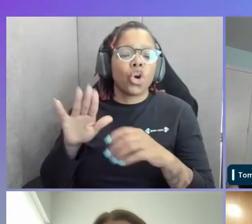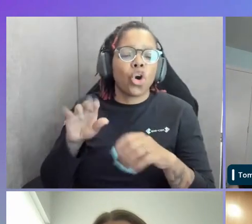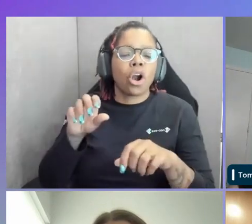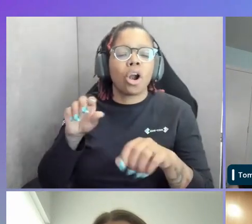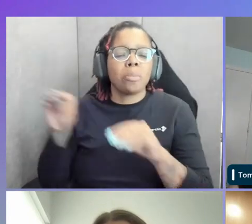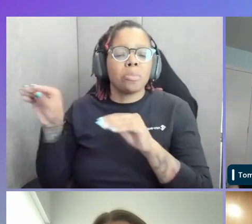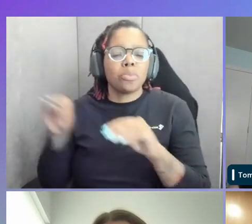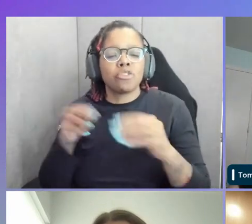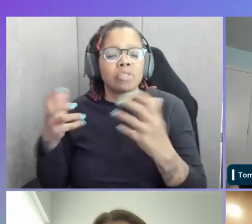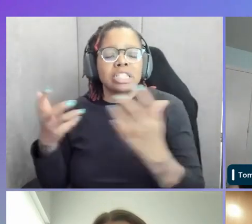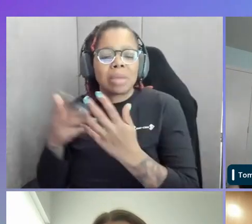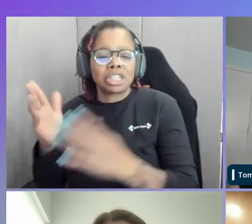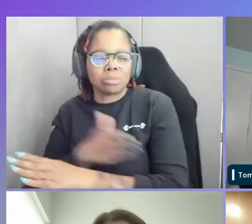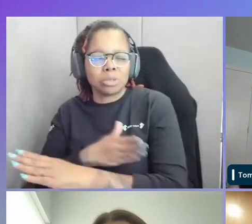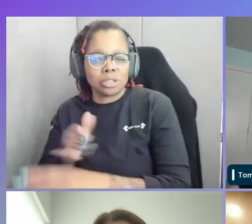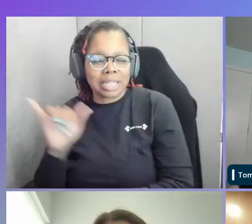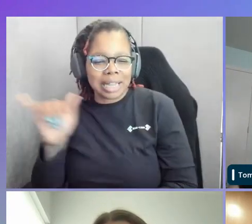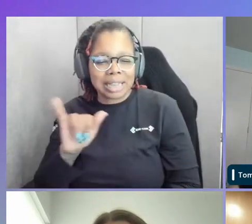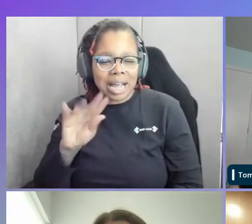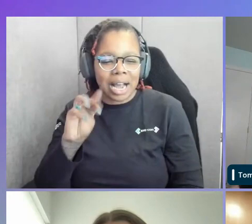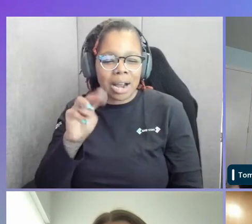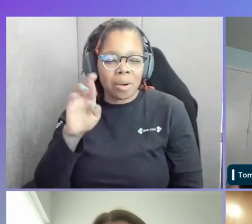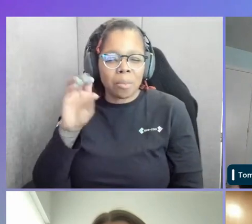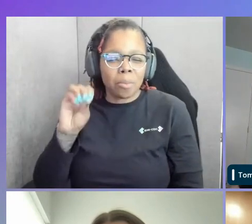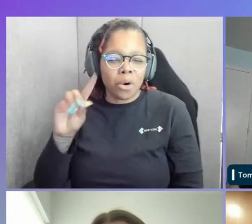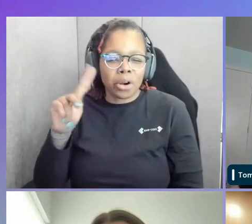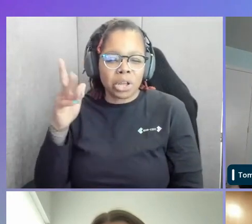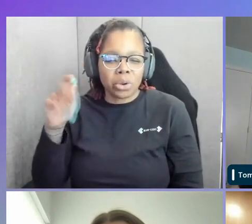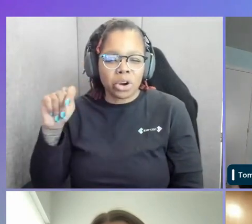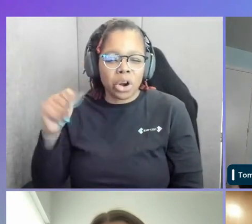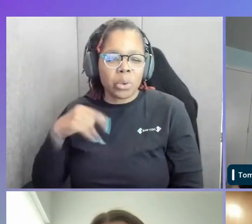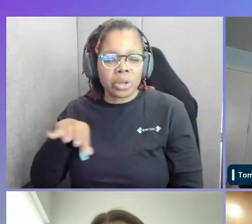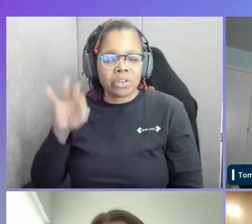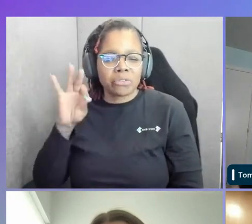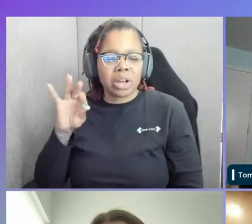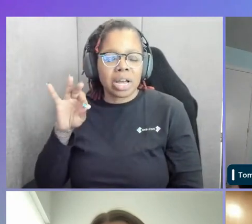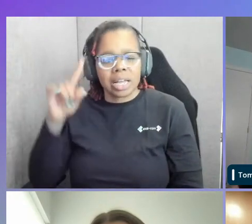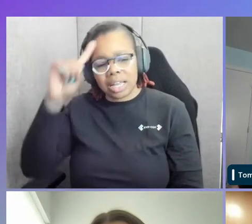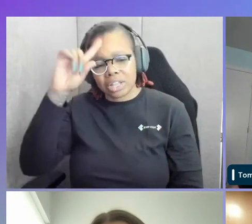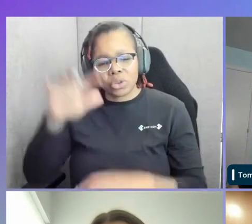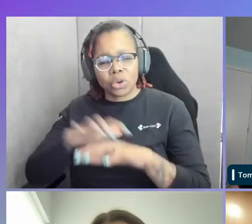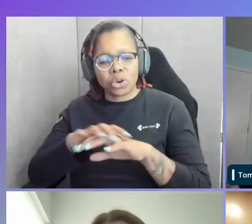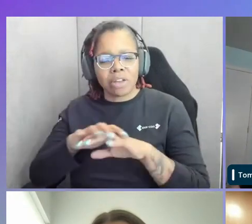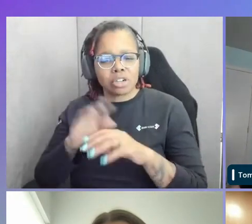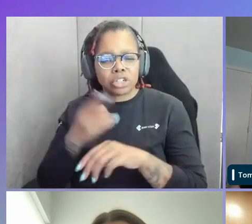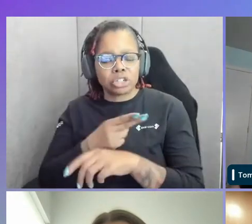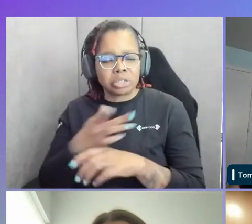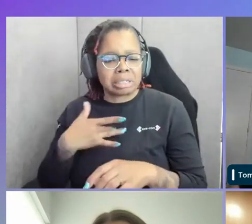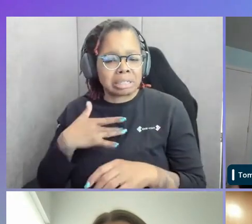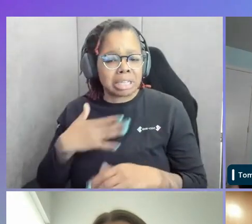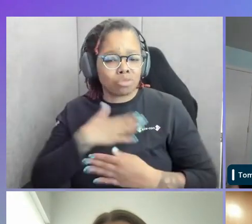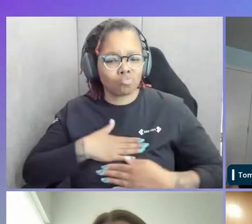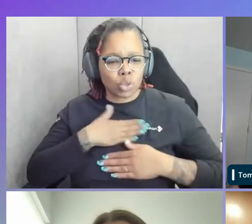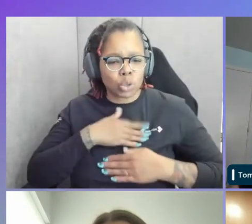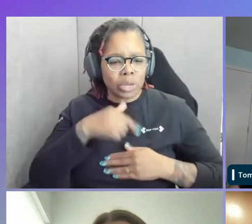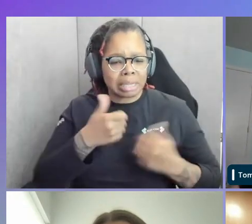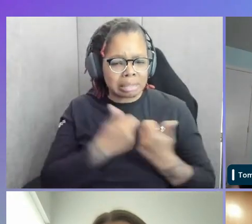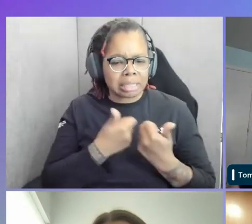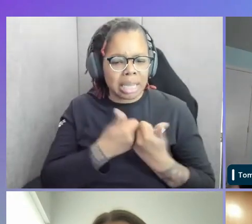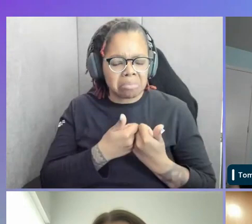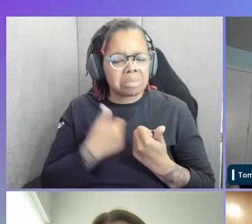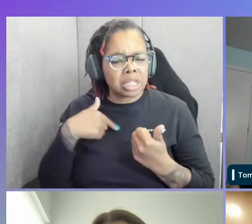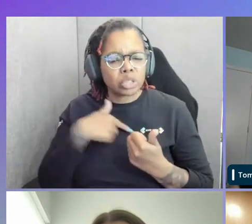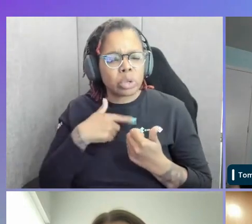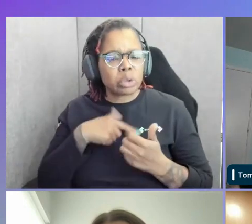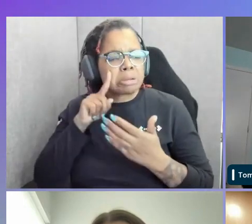we're finding that neurodivergent users tend to gravitate towards this game. So we want to go into a